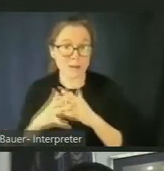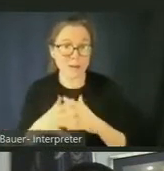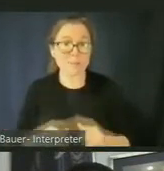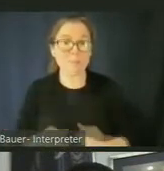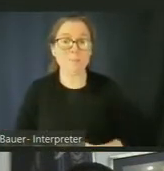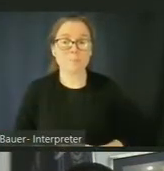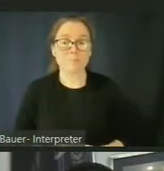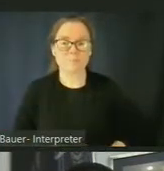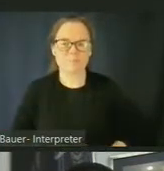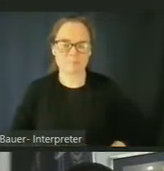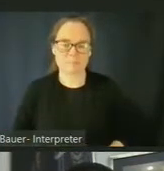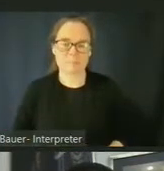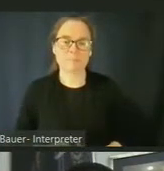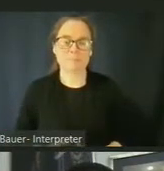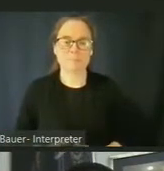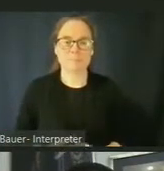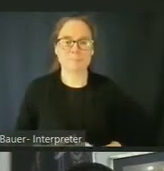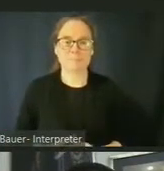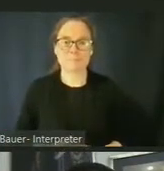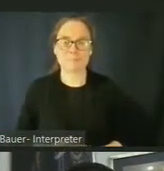slide.